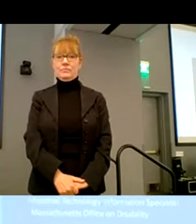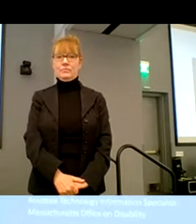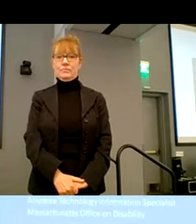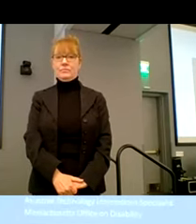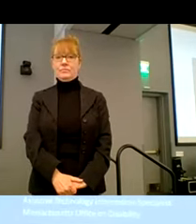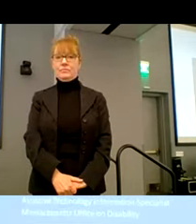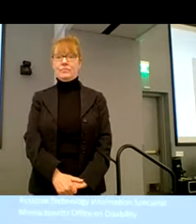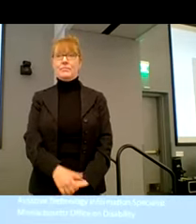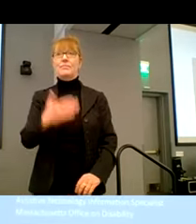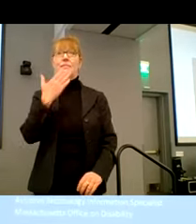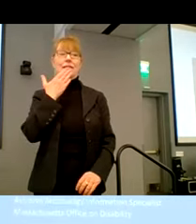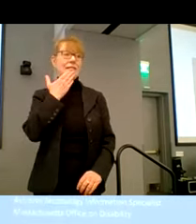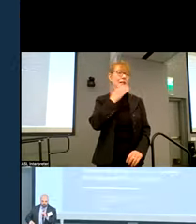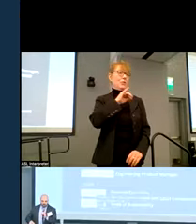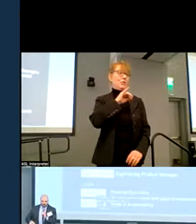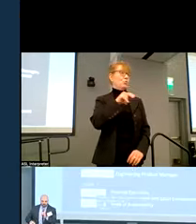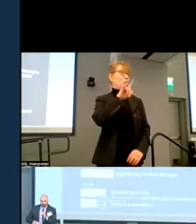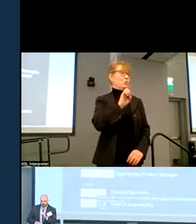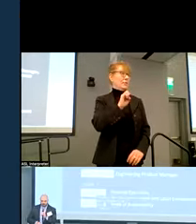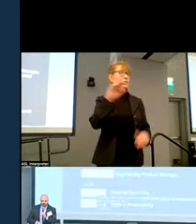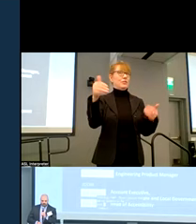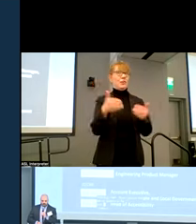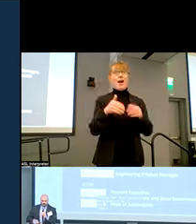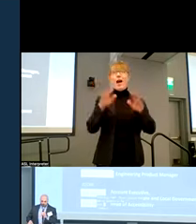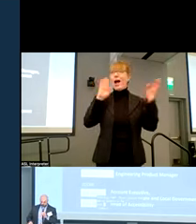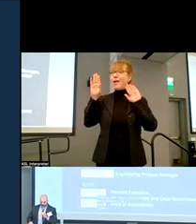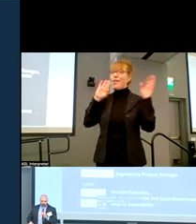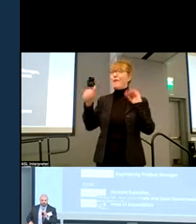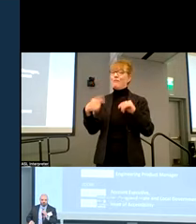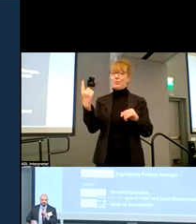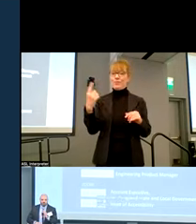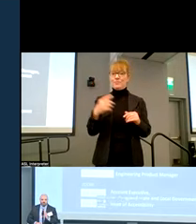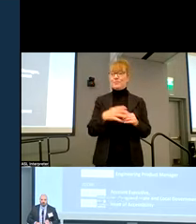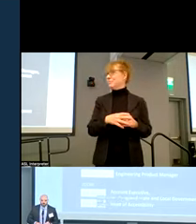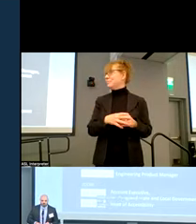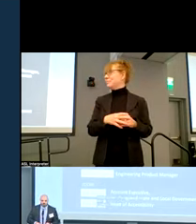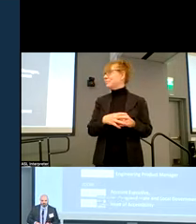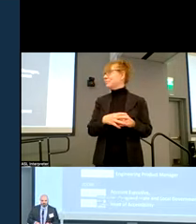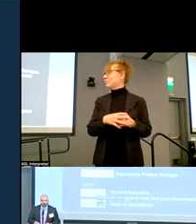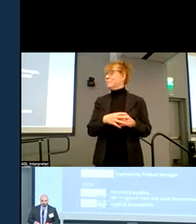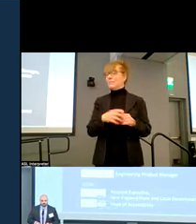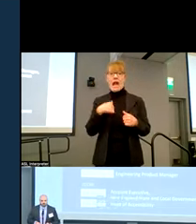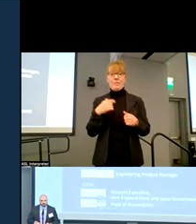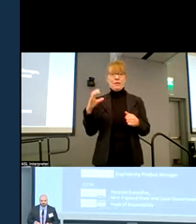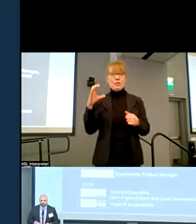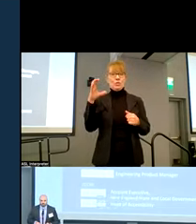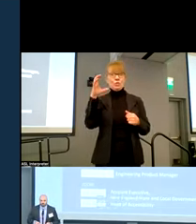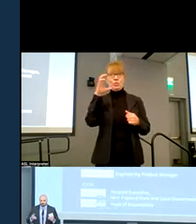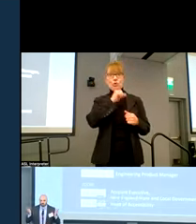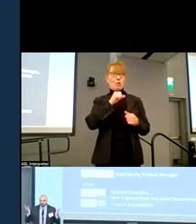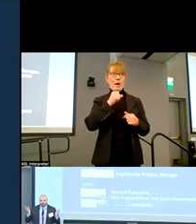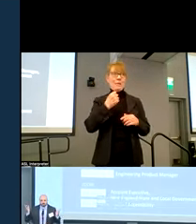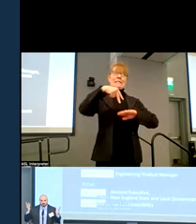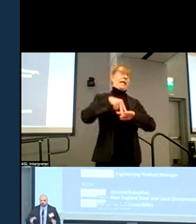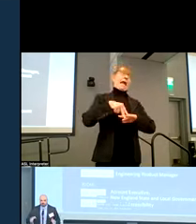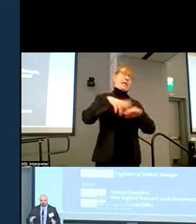Thank you, Julia, for that introduction. Hello, everyone. Okay. Um, I'm just going to assume I received a standing ovation. So